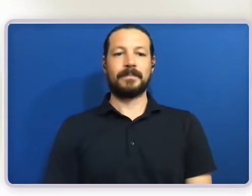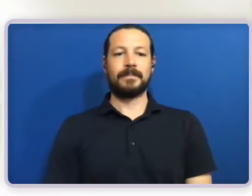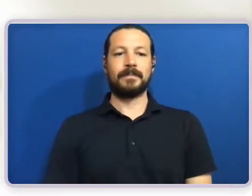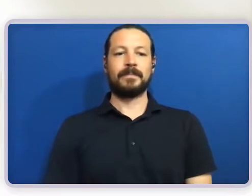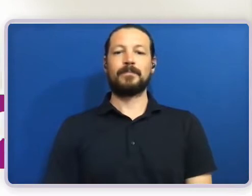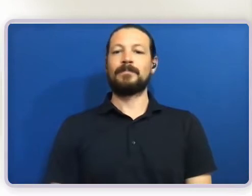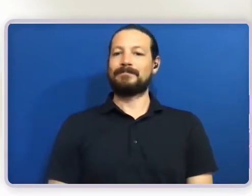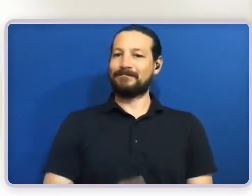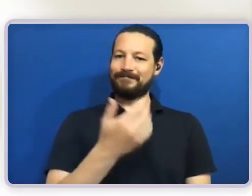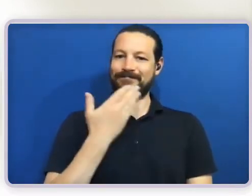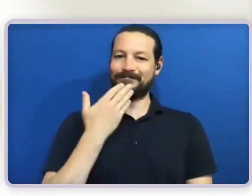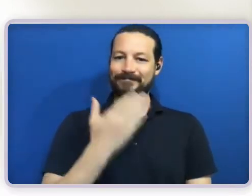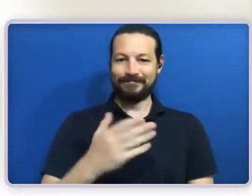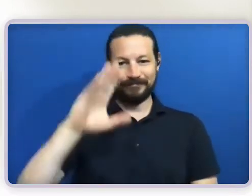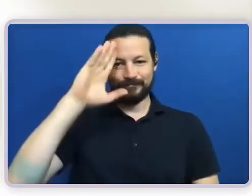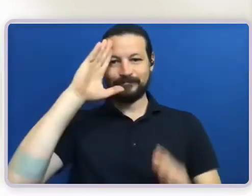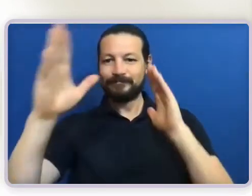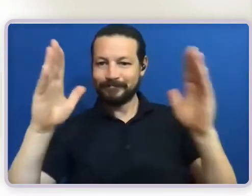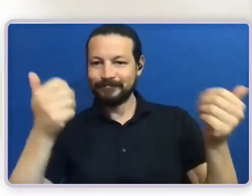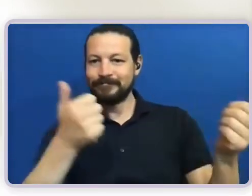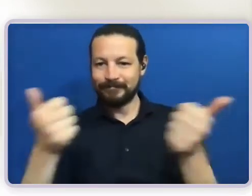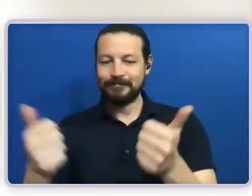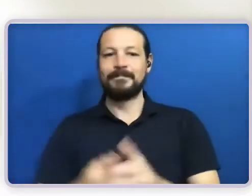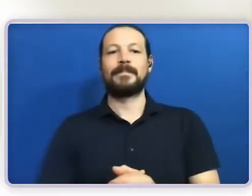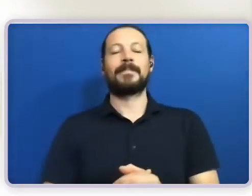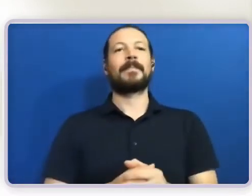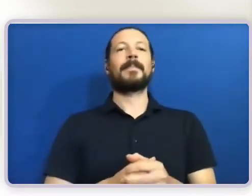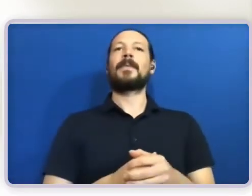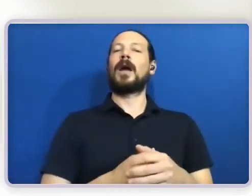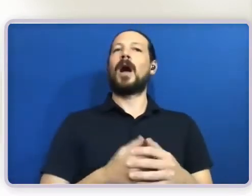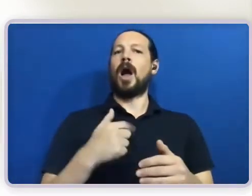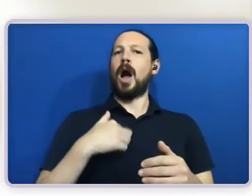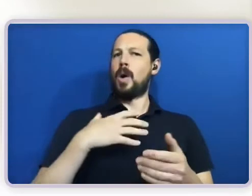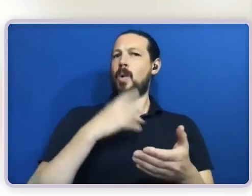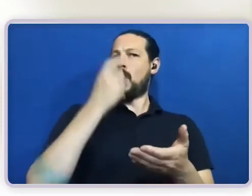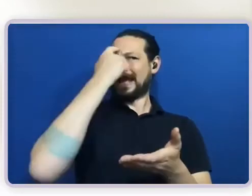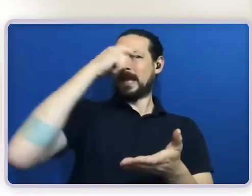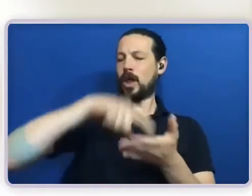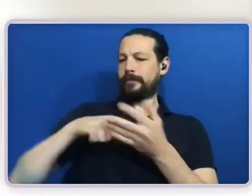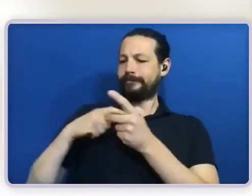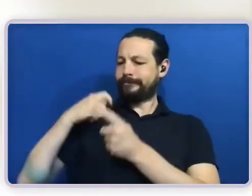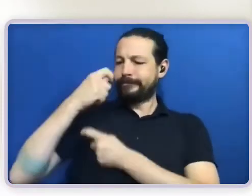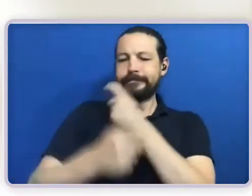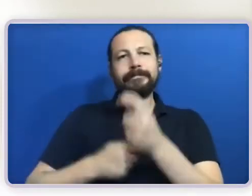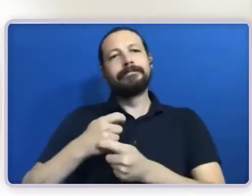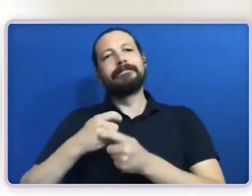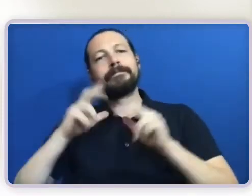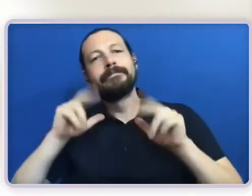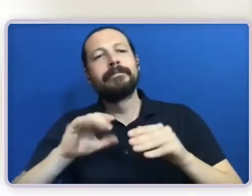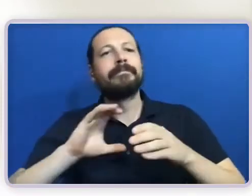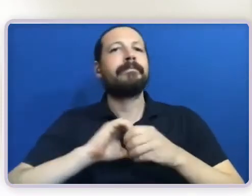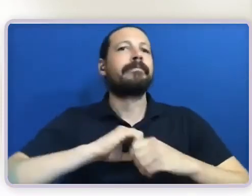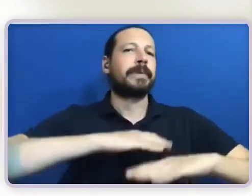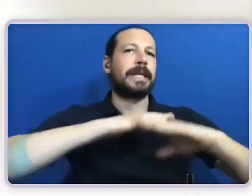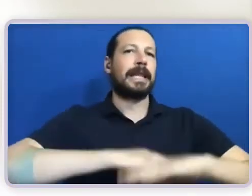Thanks, Anna. Hi, everybody. I would also like to acknowledge the traditional custodians whose land we are